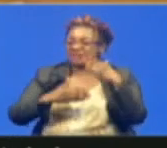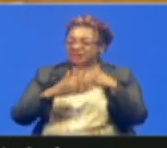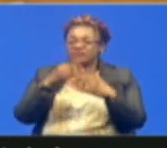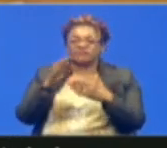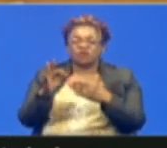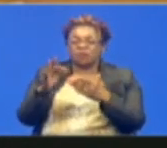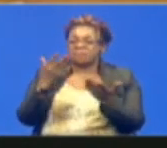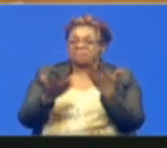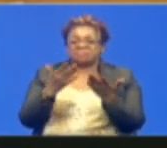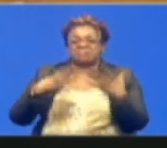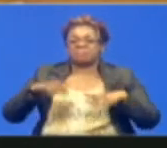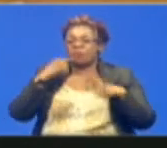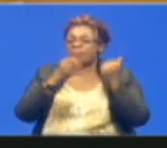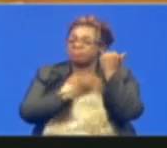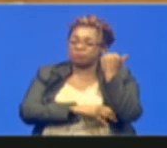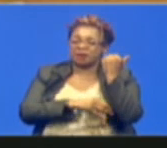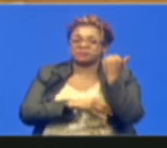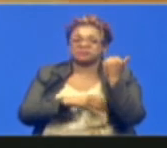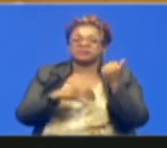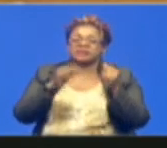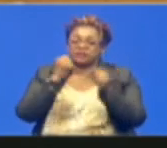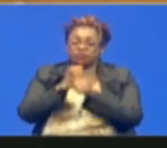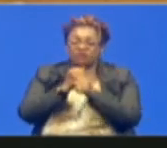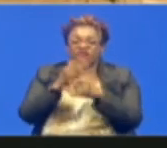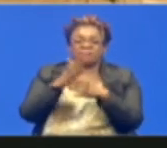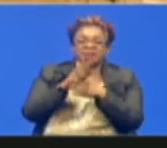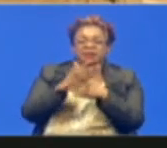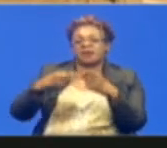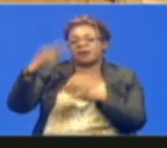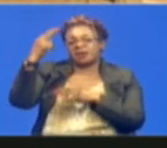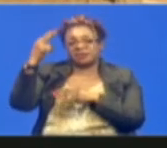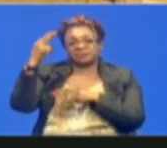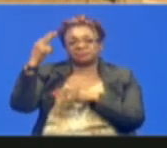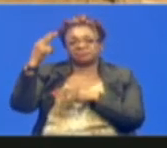and other people who have higher incomes and for whom the margins are probably higher.